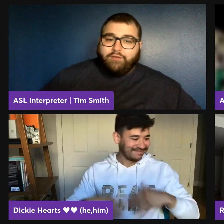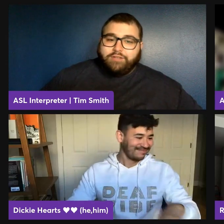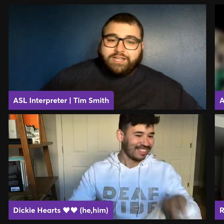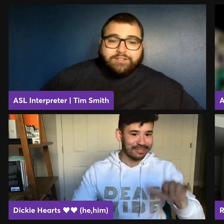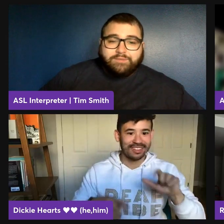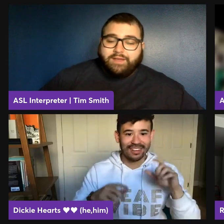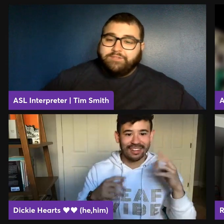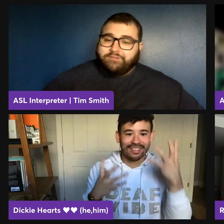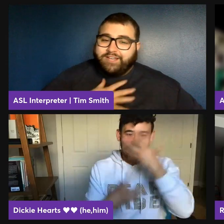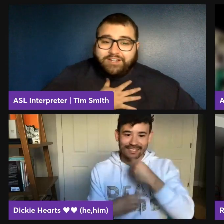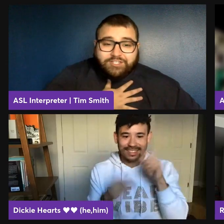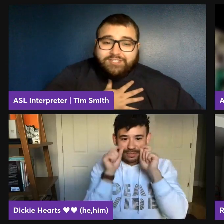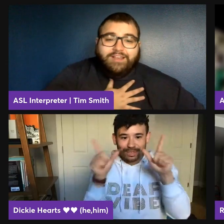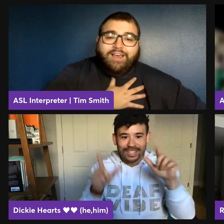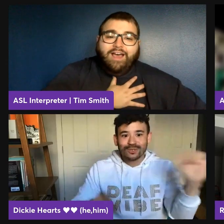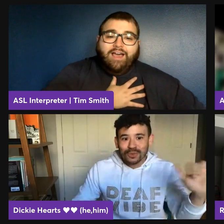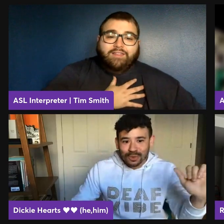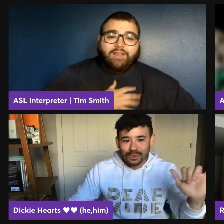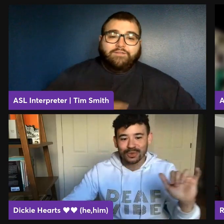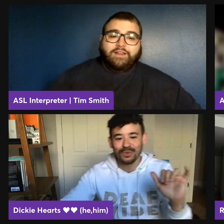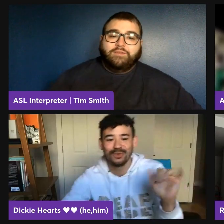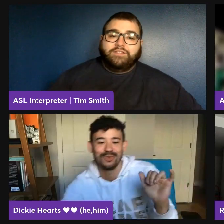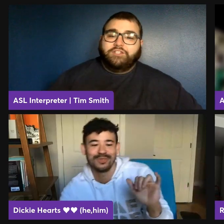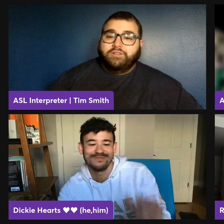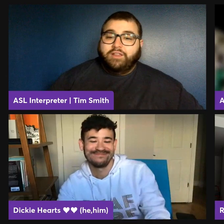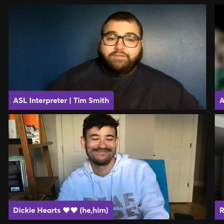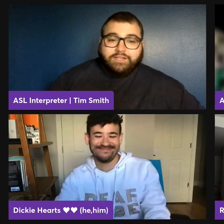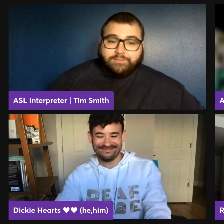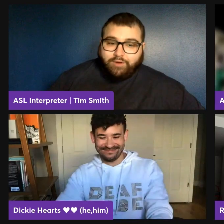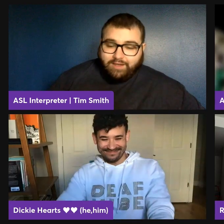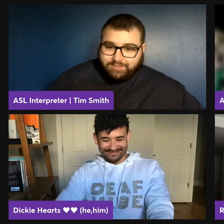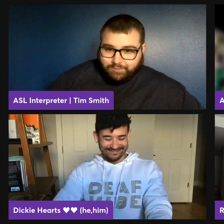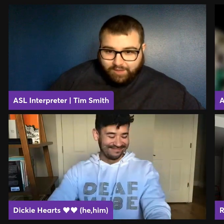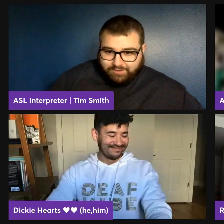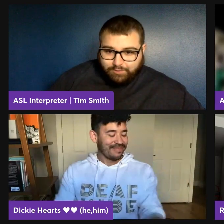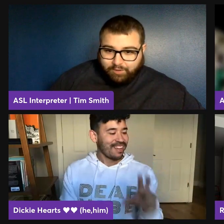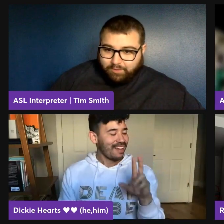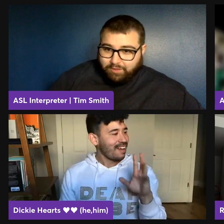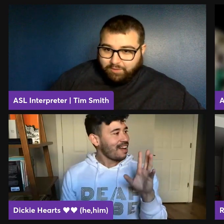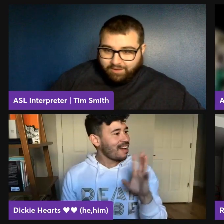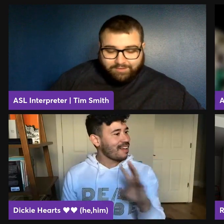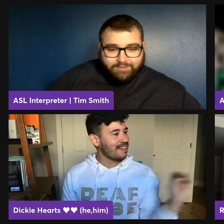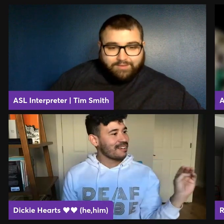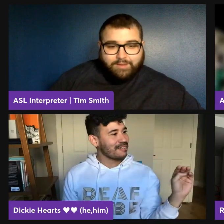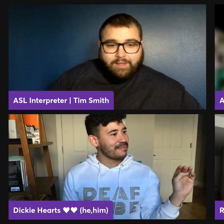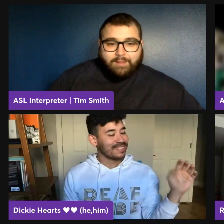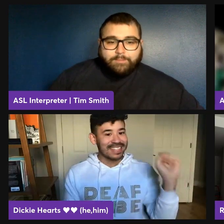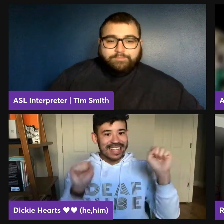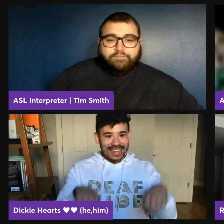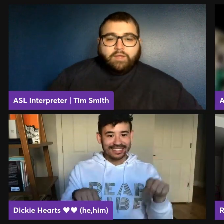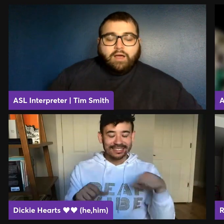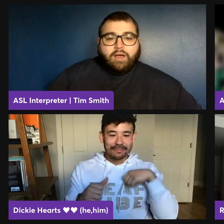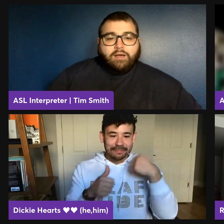that Ryan reached out to me. I'm so touched. I loved it. It was such a lovely surprise as well to work with you all.